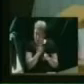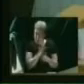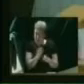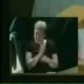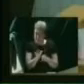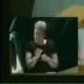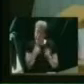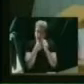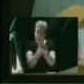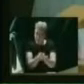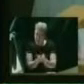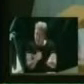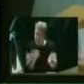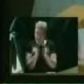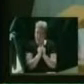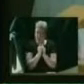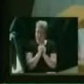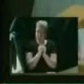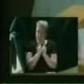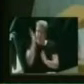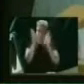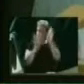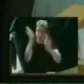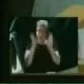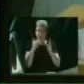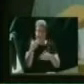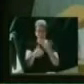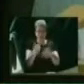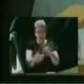funds and compliance with the bidding process.